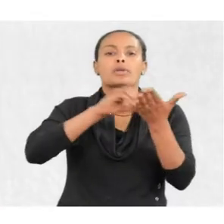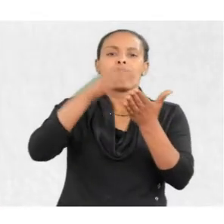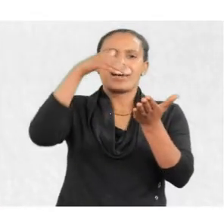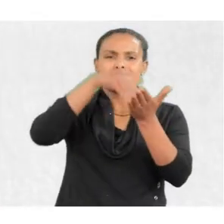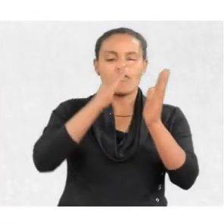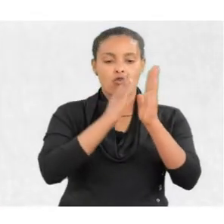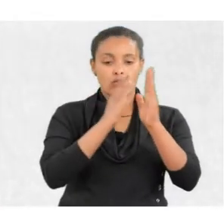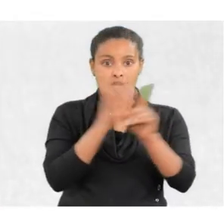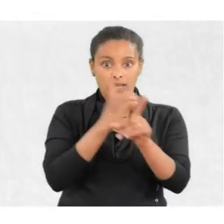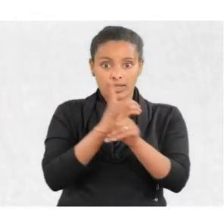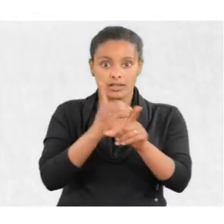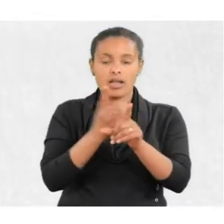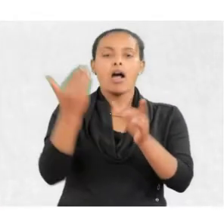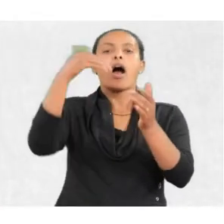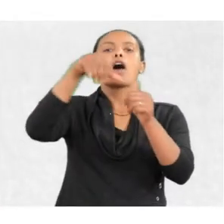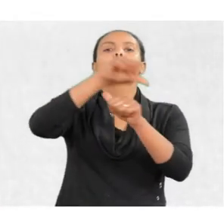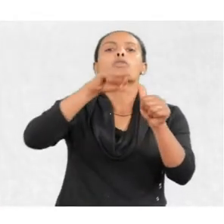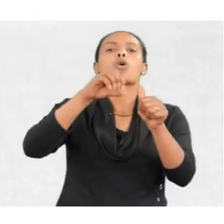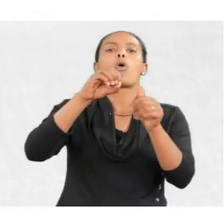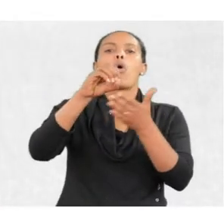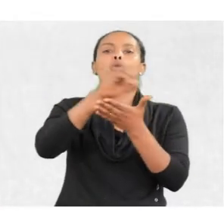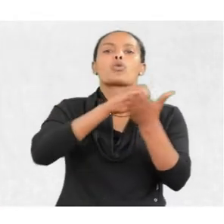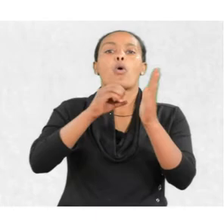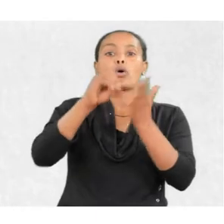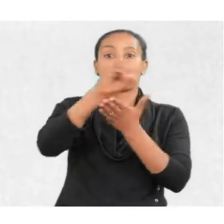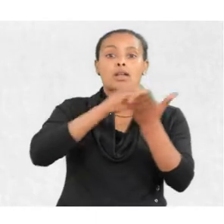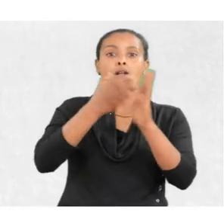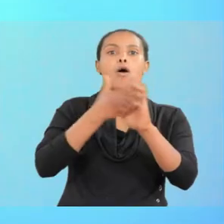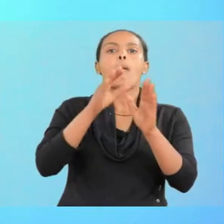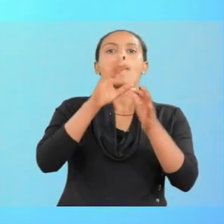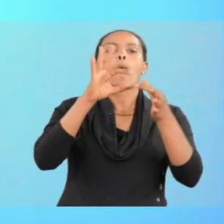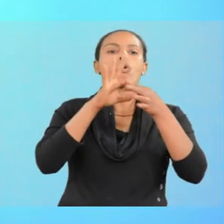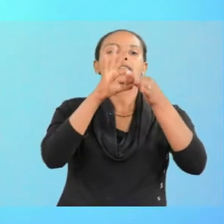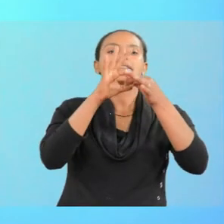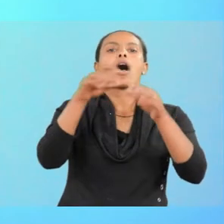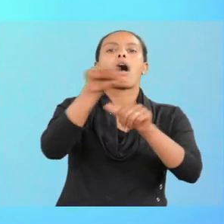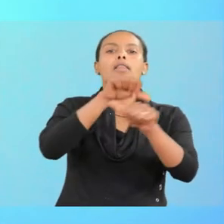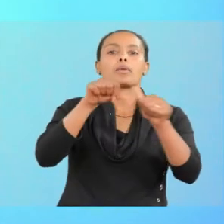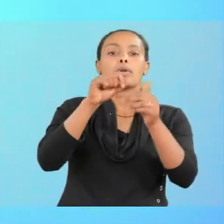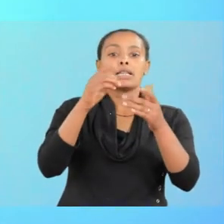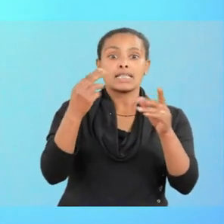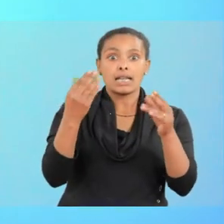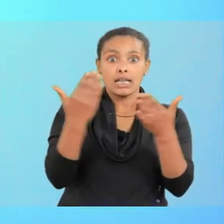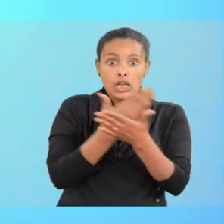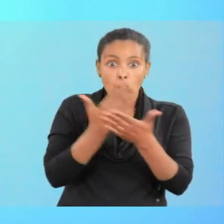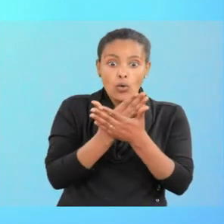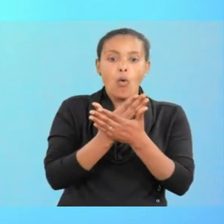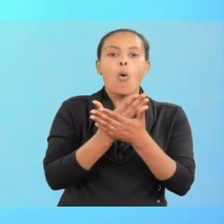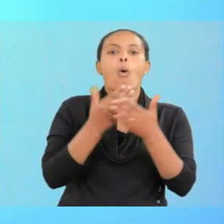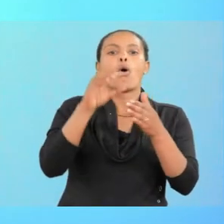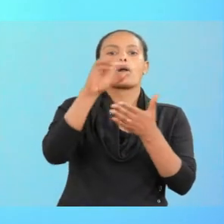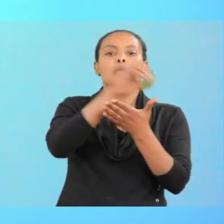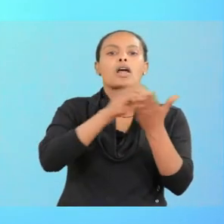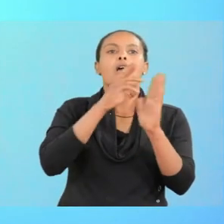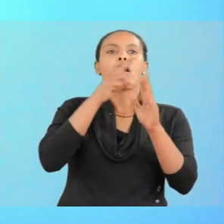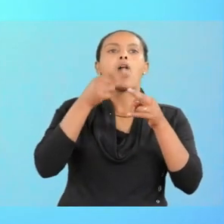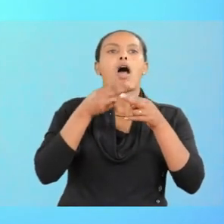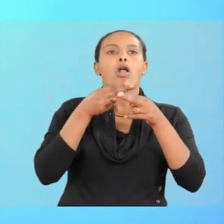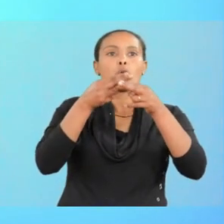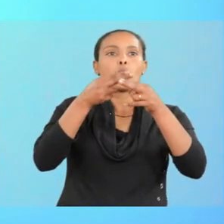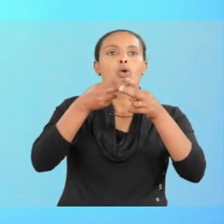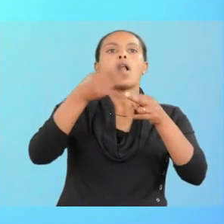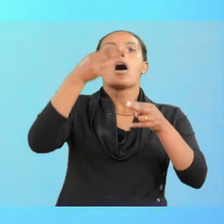reformulated atomic orbitals for bonded atoms. The new orbitals formed are called